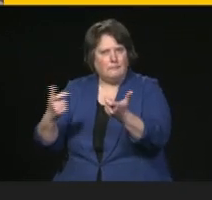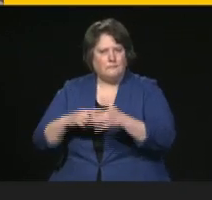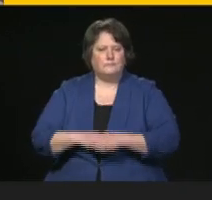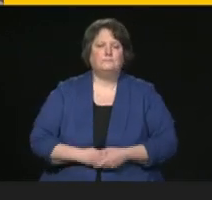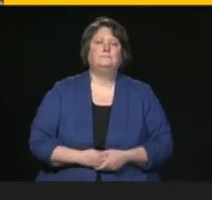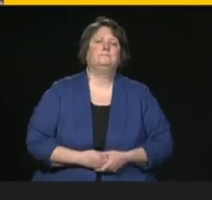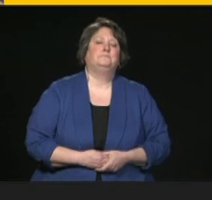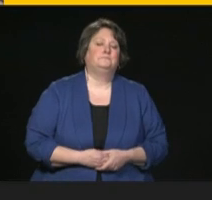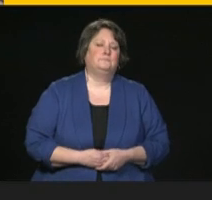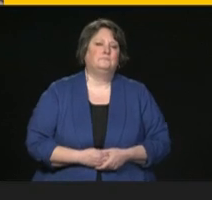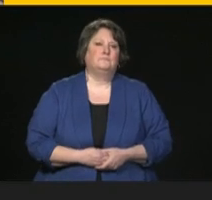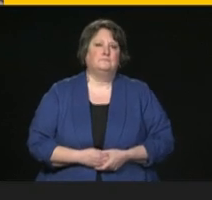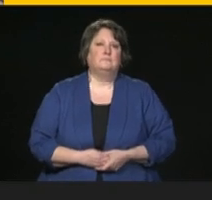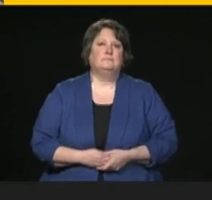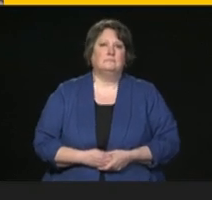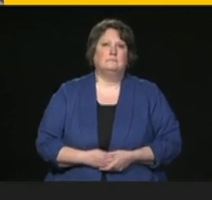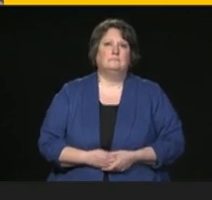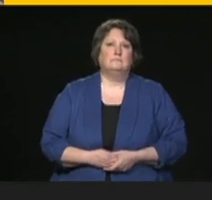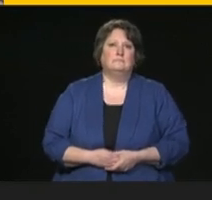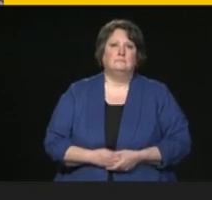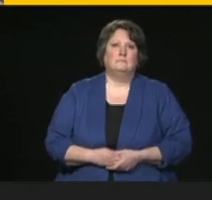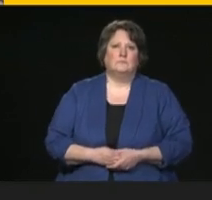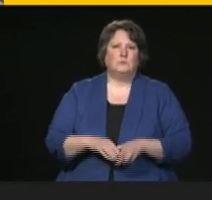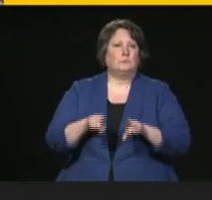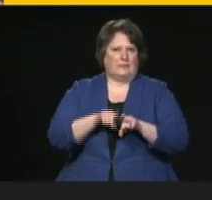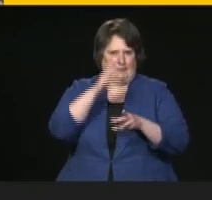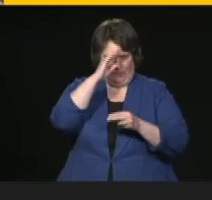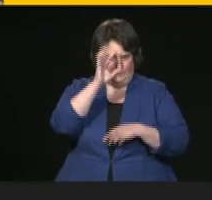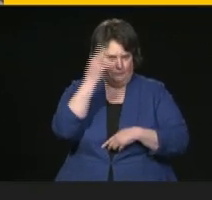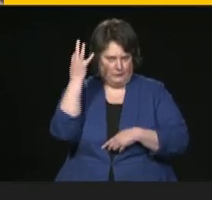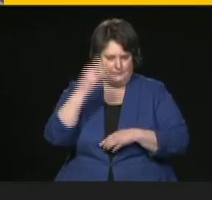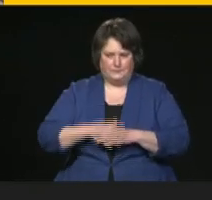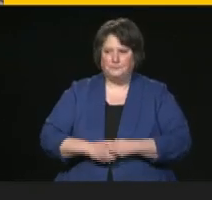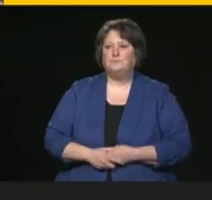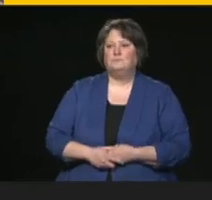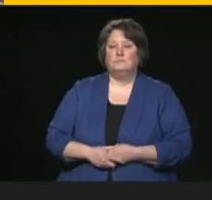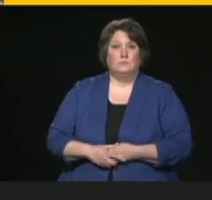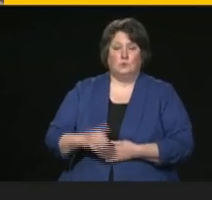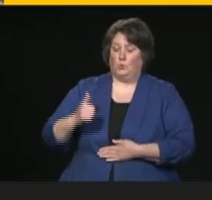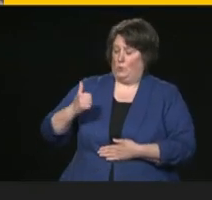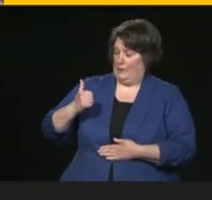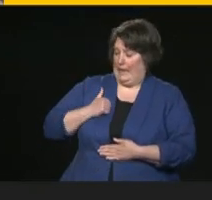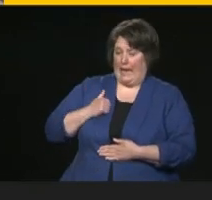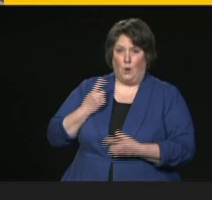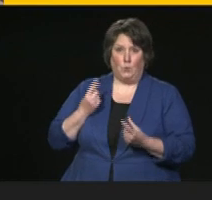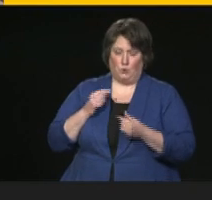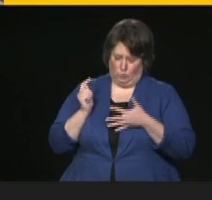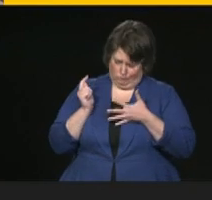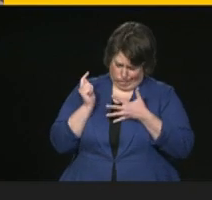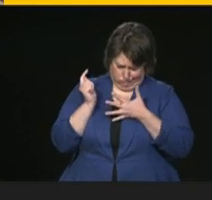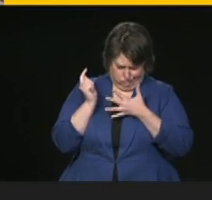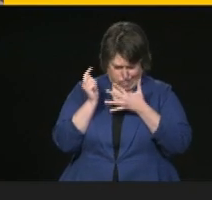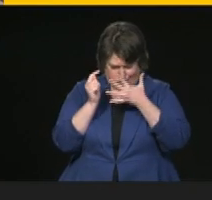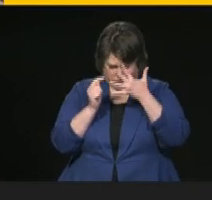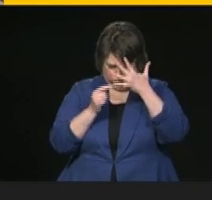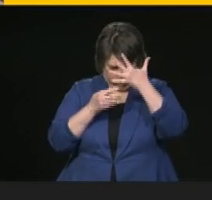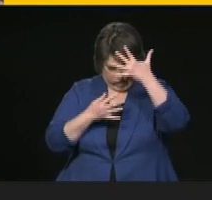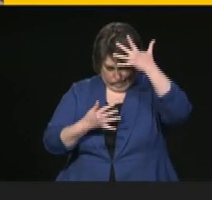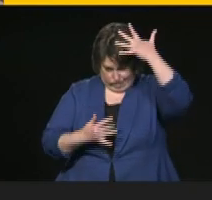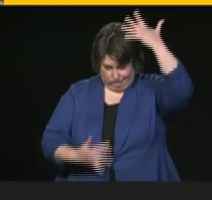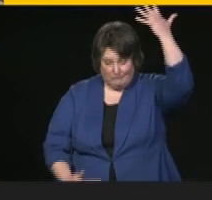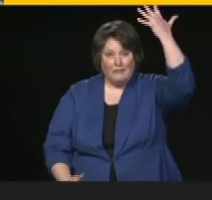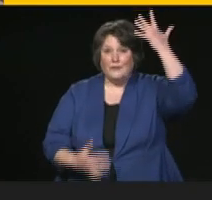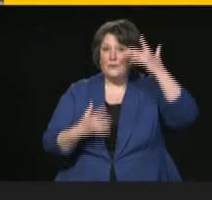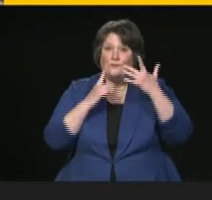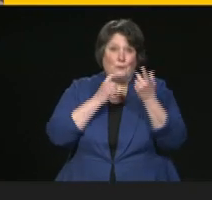beginning, we are ready to do everything to help Canadians. That includes support for